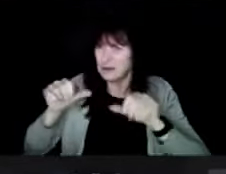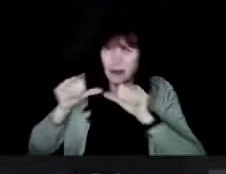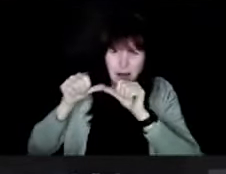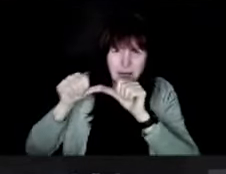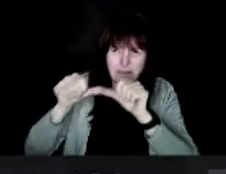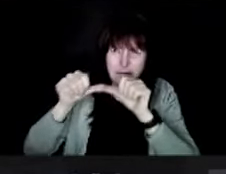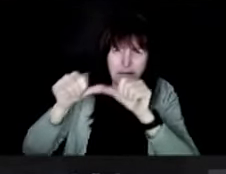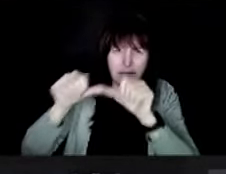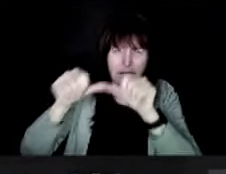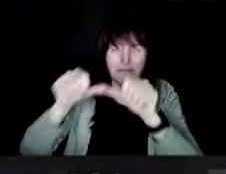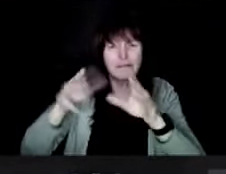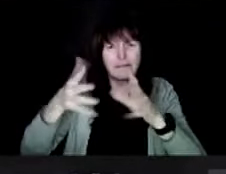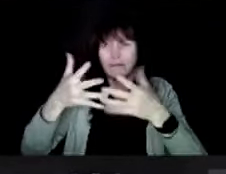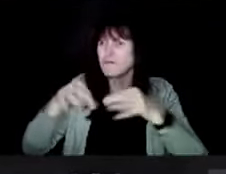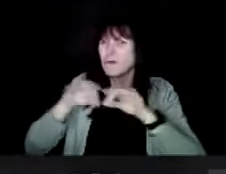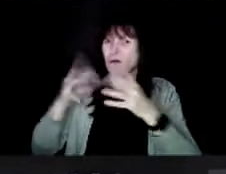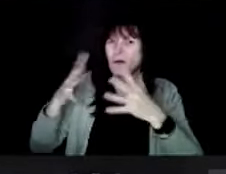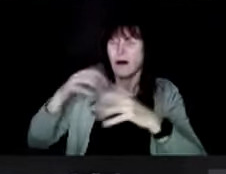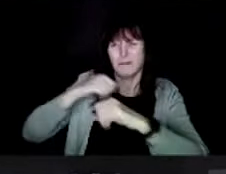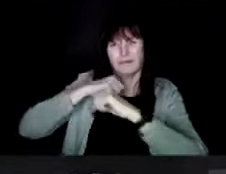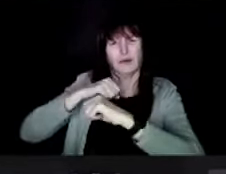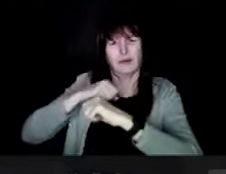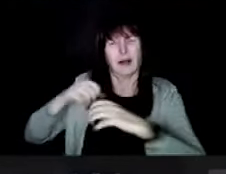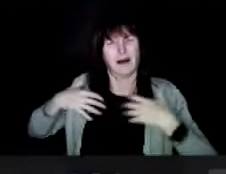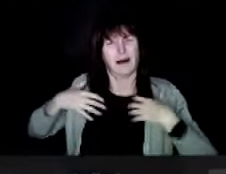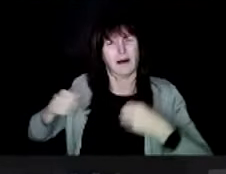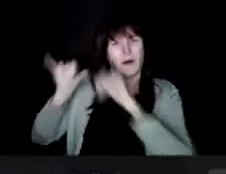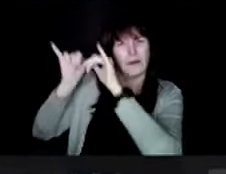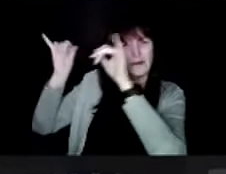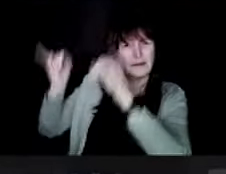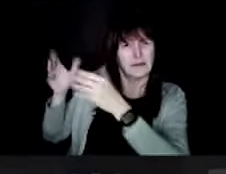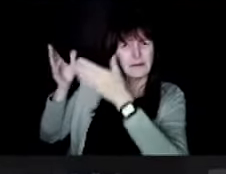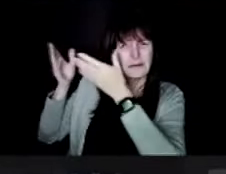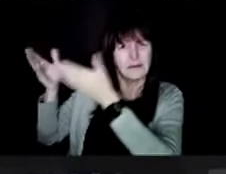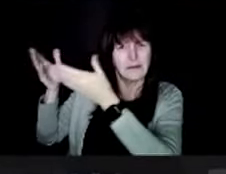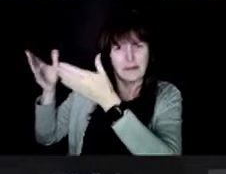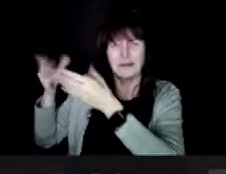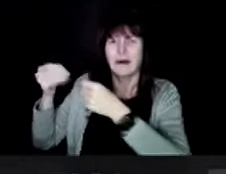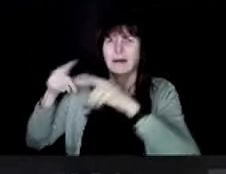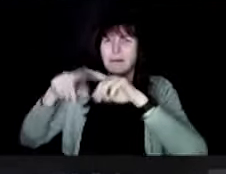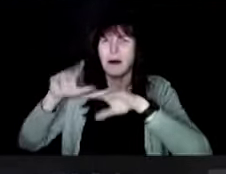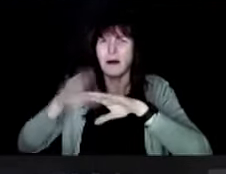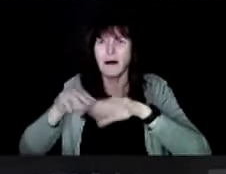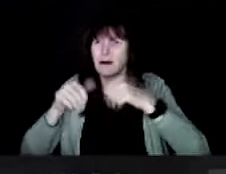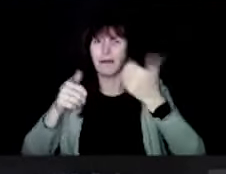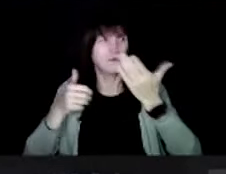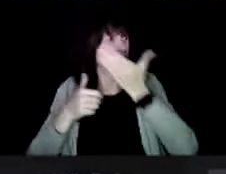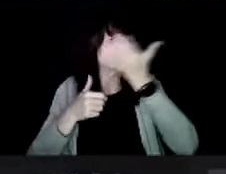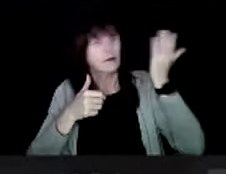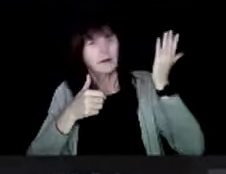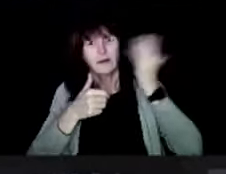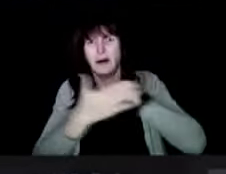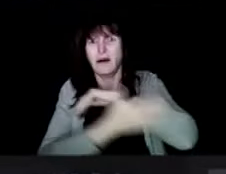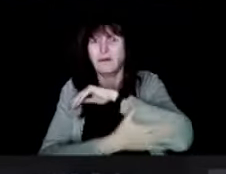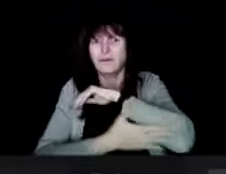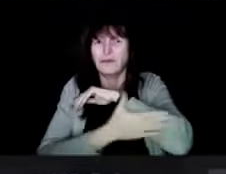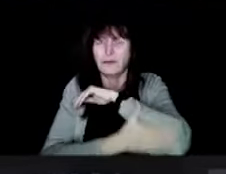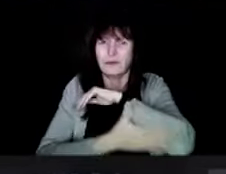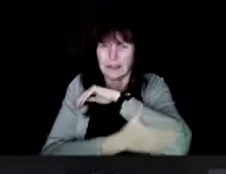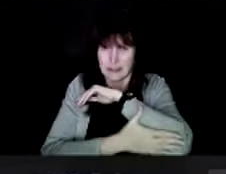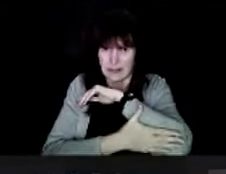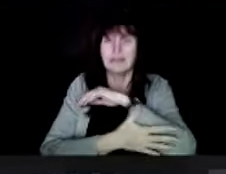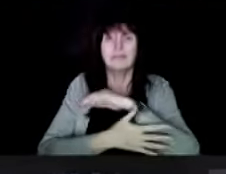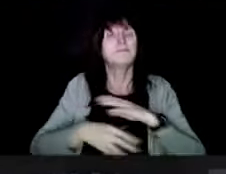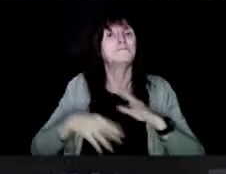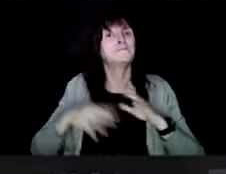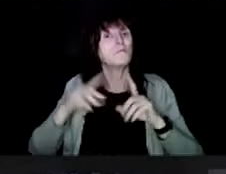on the experiences in other jurisdictions and judging from when Omicron first emerged in Ontario, we can anticipate